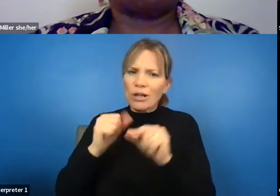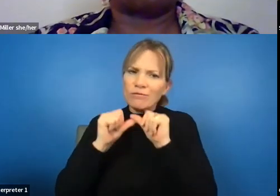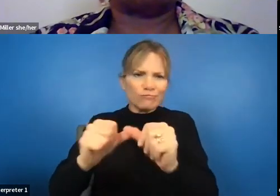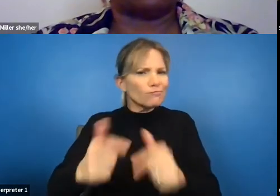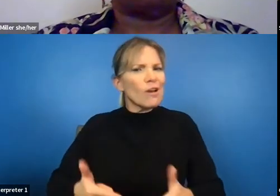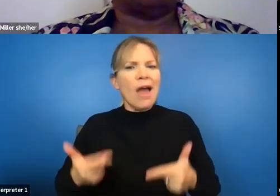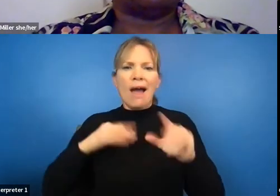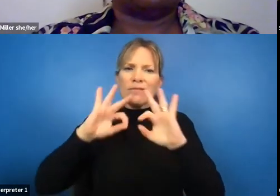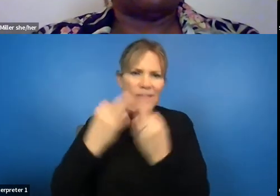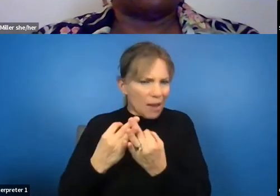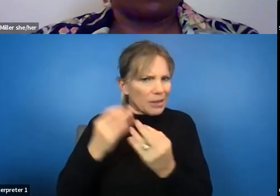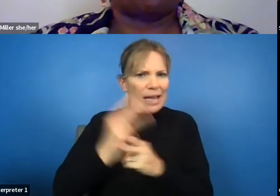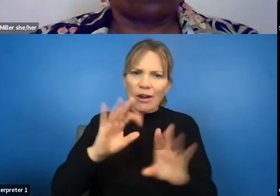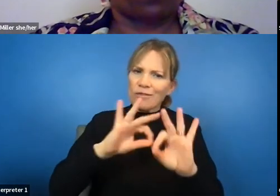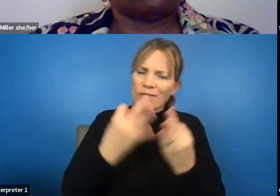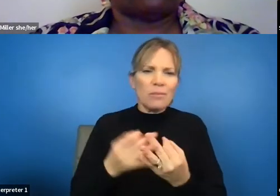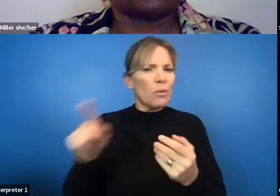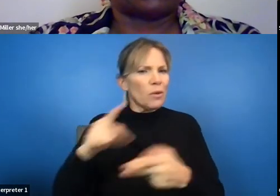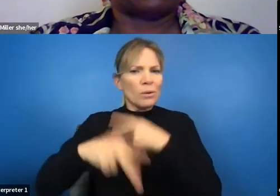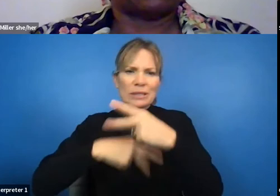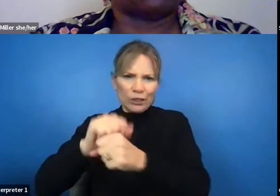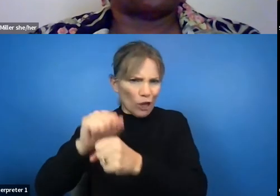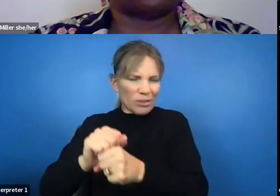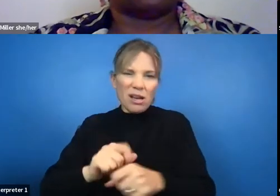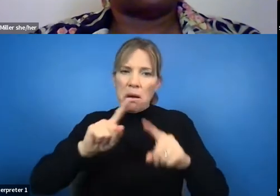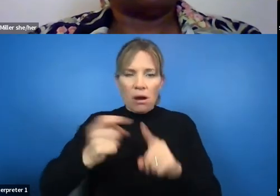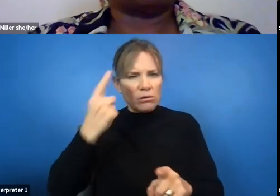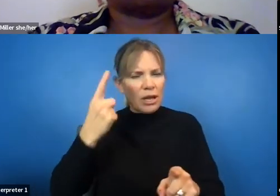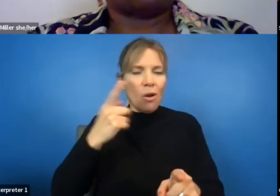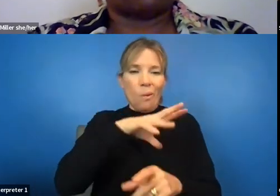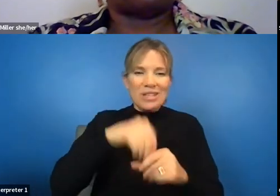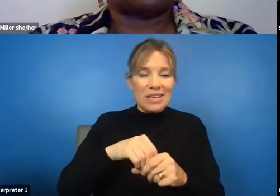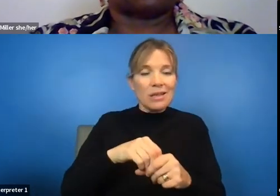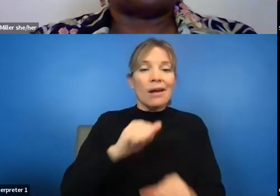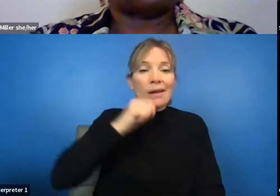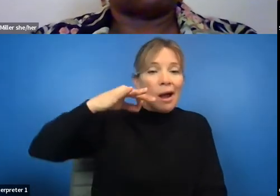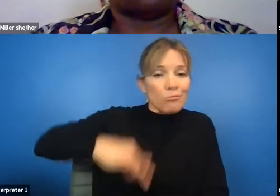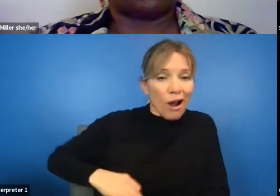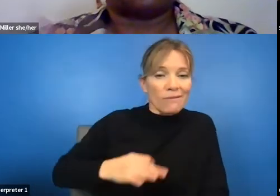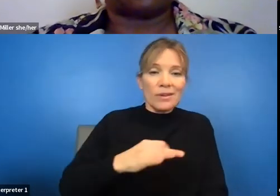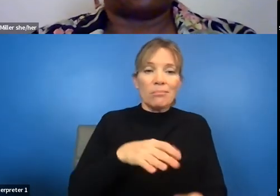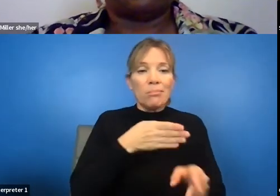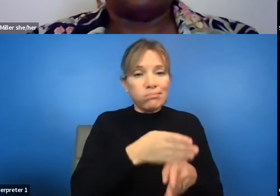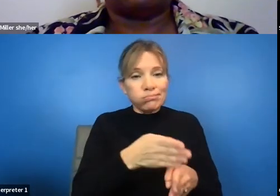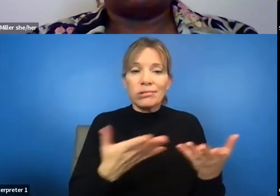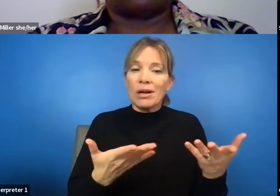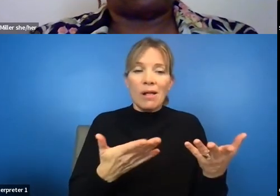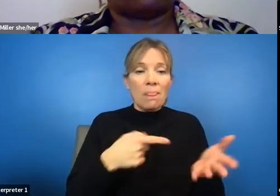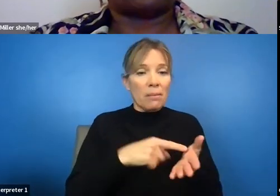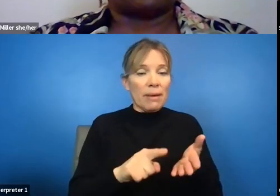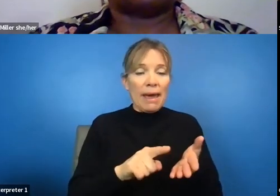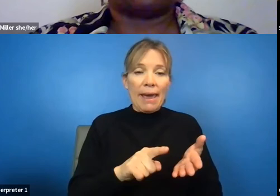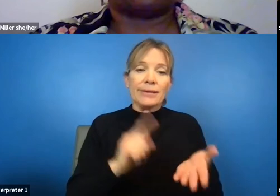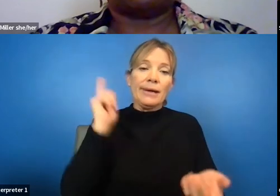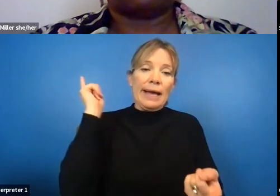have a family. And whereas, you know, within the nonprofit sector, the pay scale is much